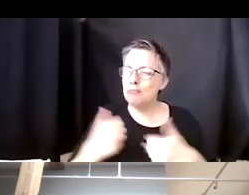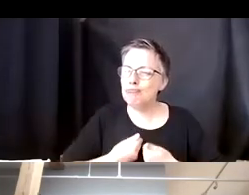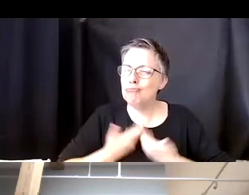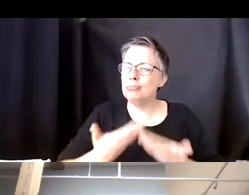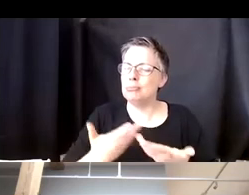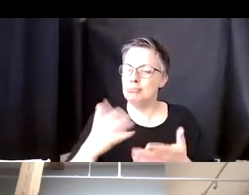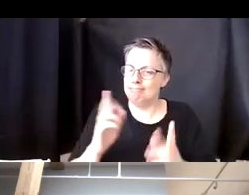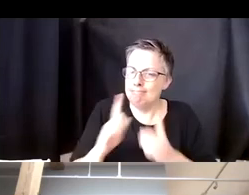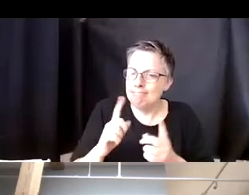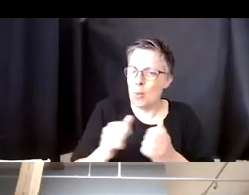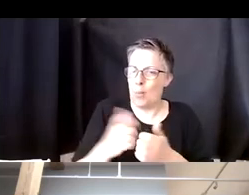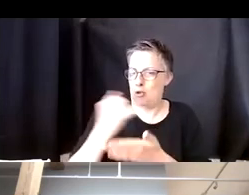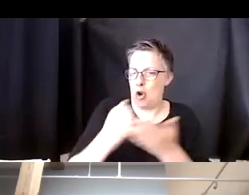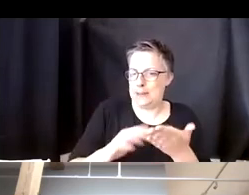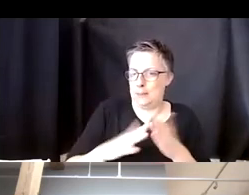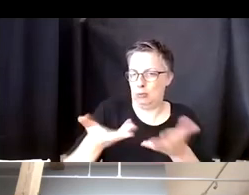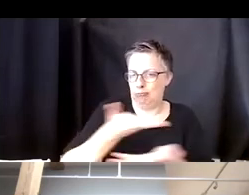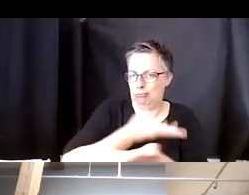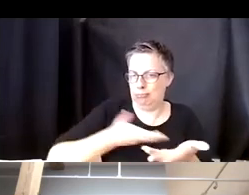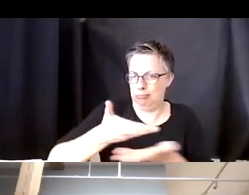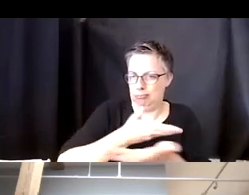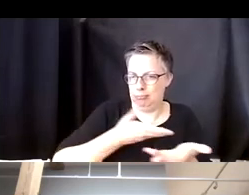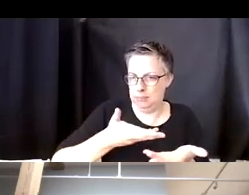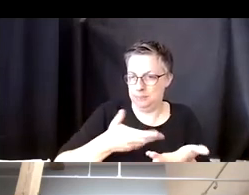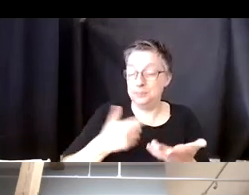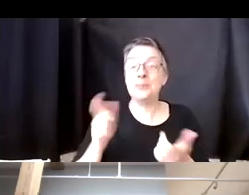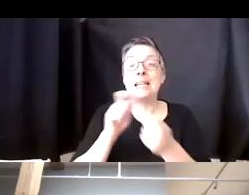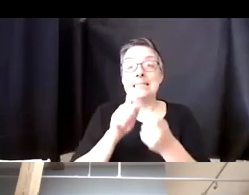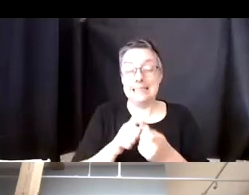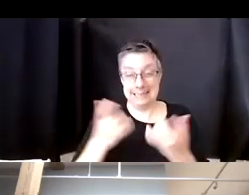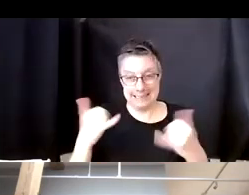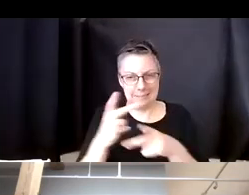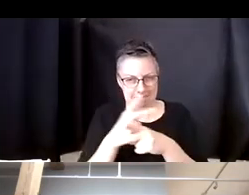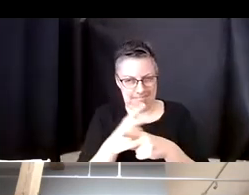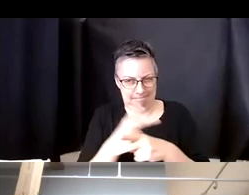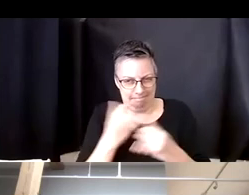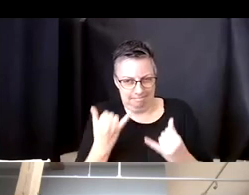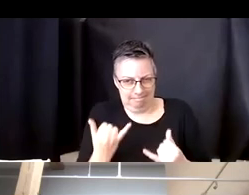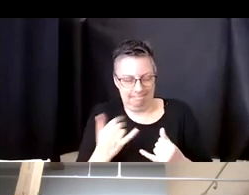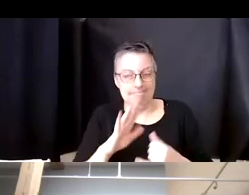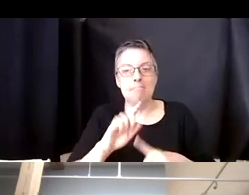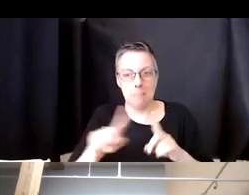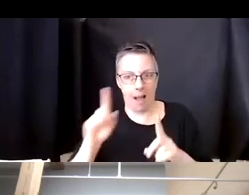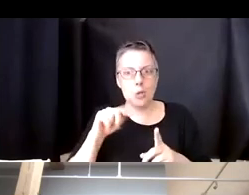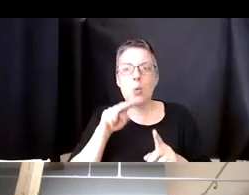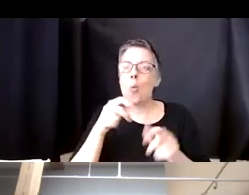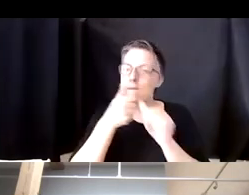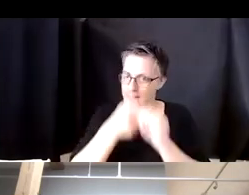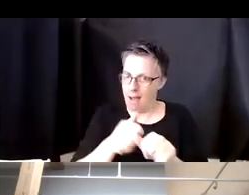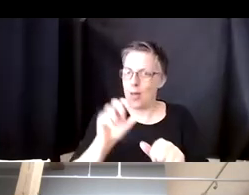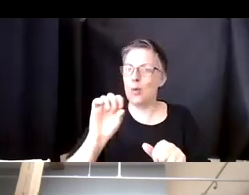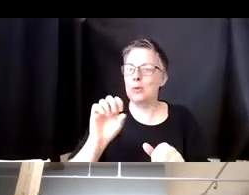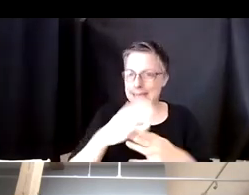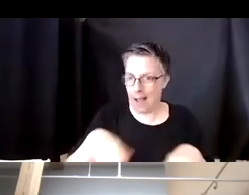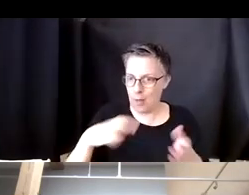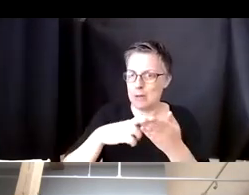engage with the arts community. So details are still being in the work, but I want you to keep following Silent Rhythms on